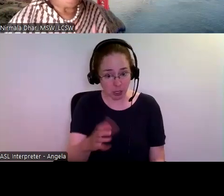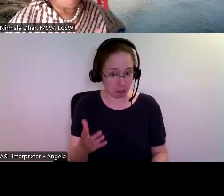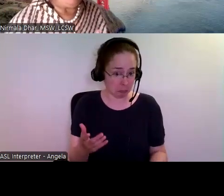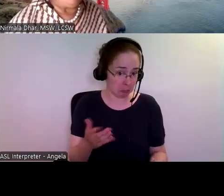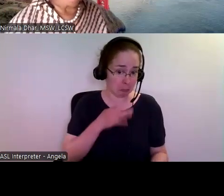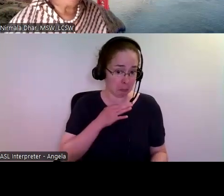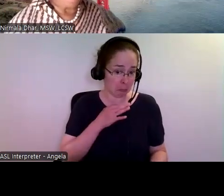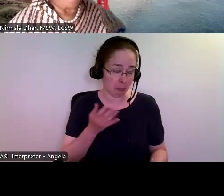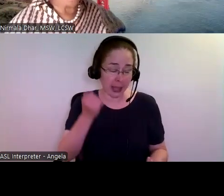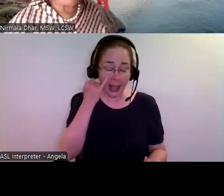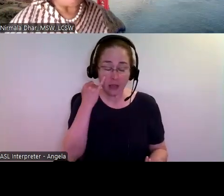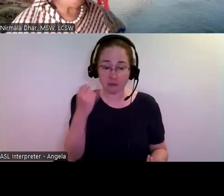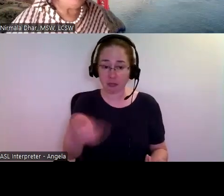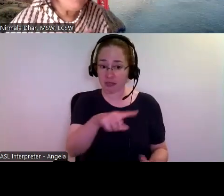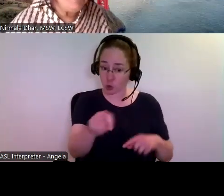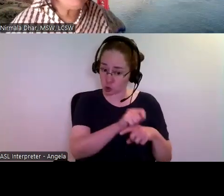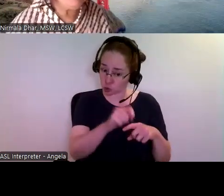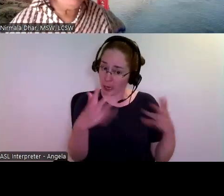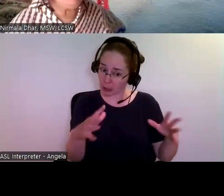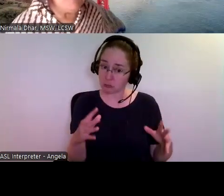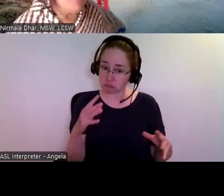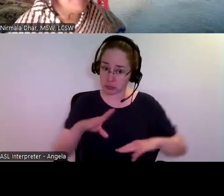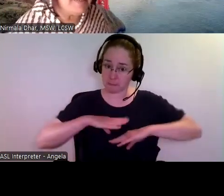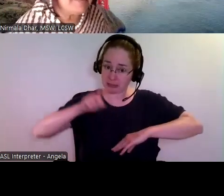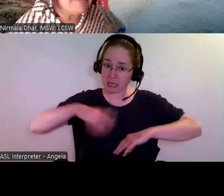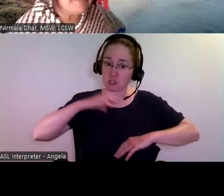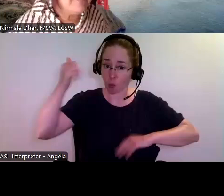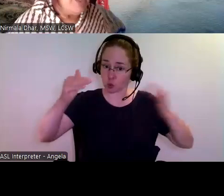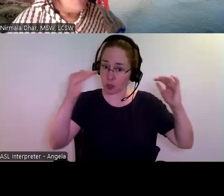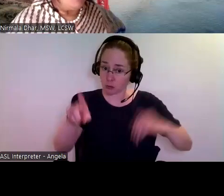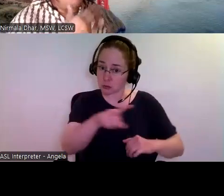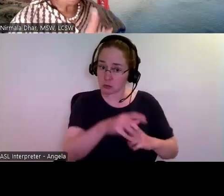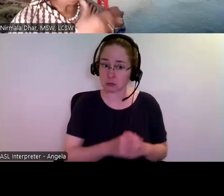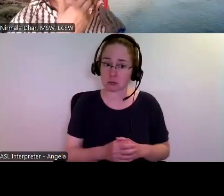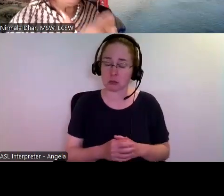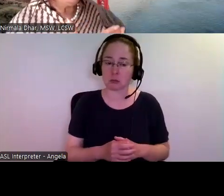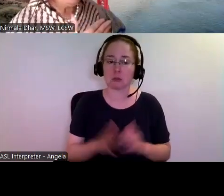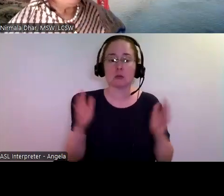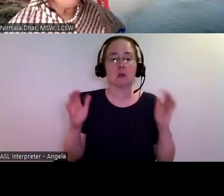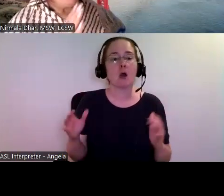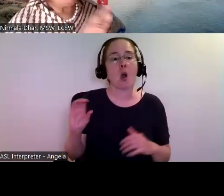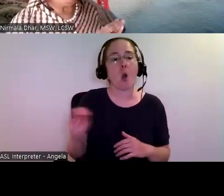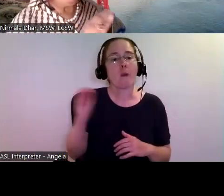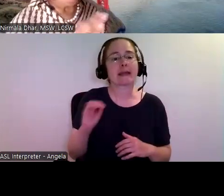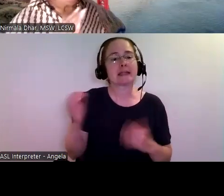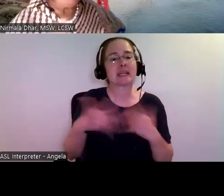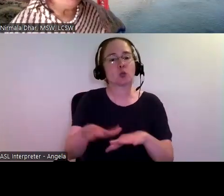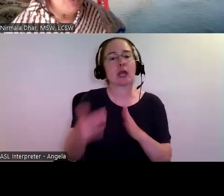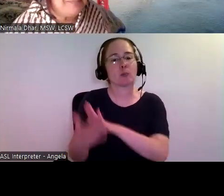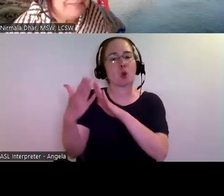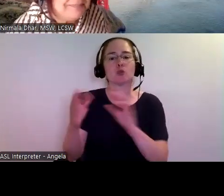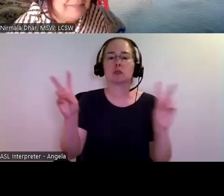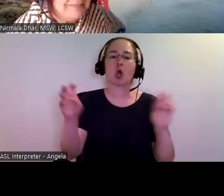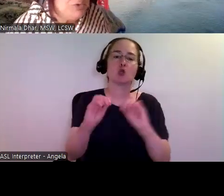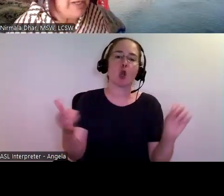whether they are trained to meet the needs of older adults? Oregon's integrated approach to no wrong